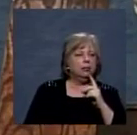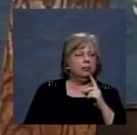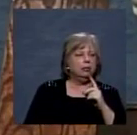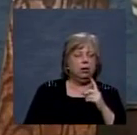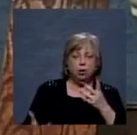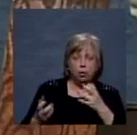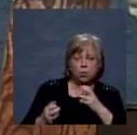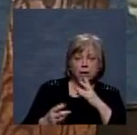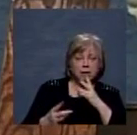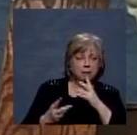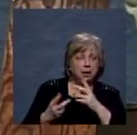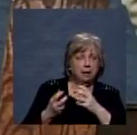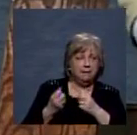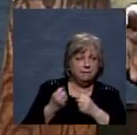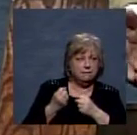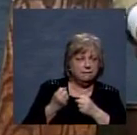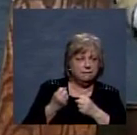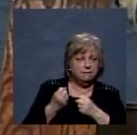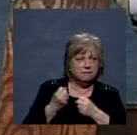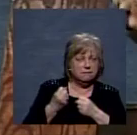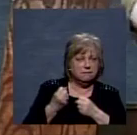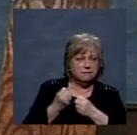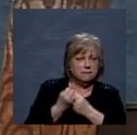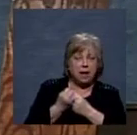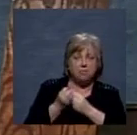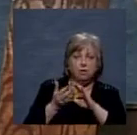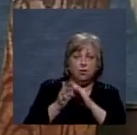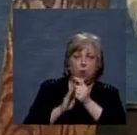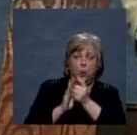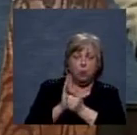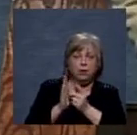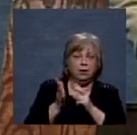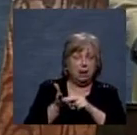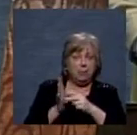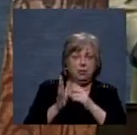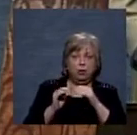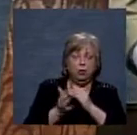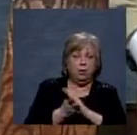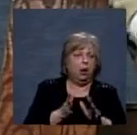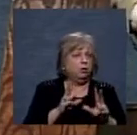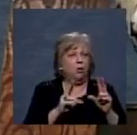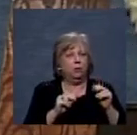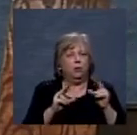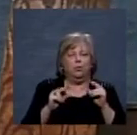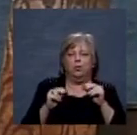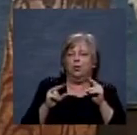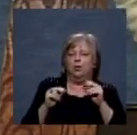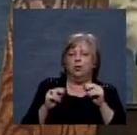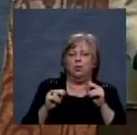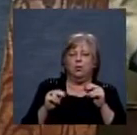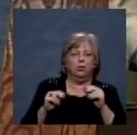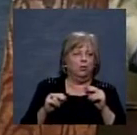speak of the ordinance, which means to demolish it. No, not to demolish it. All